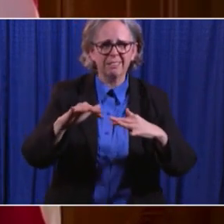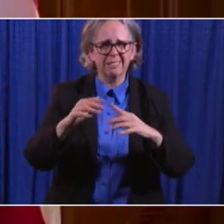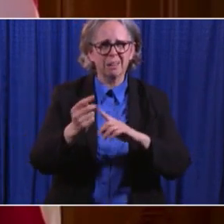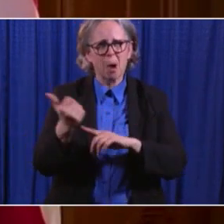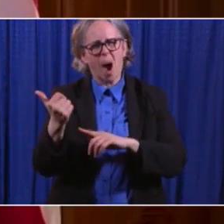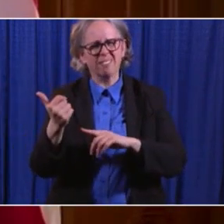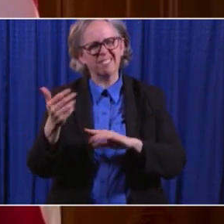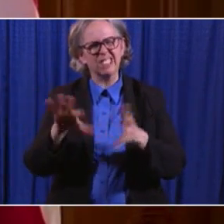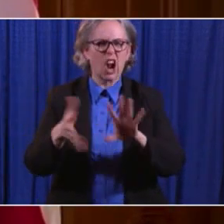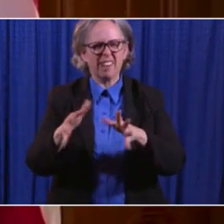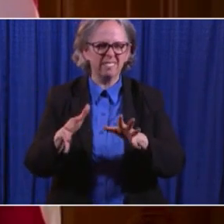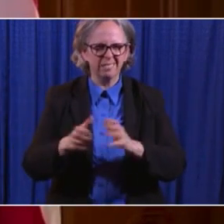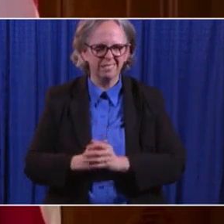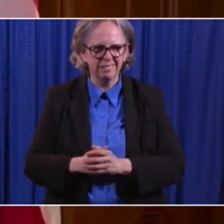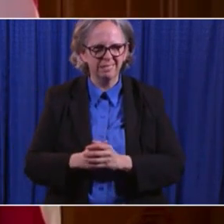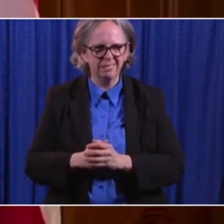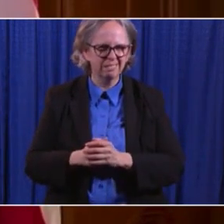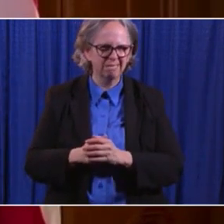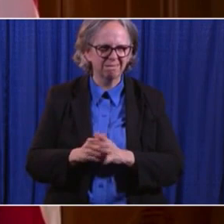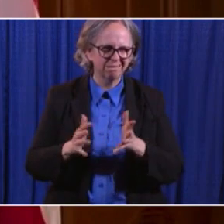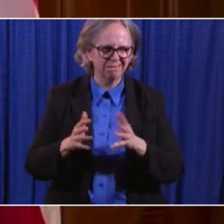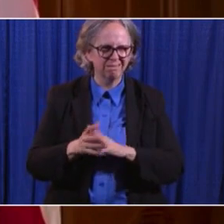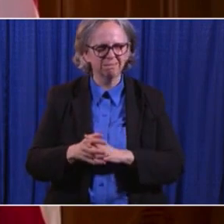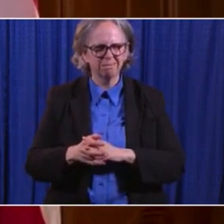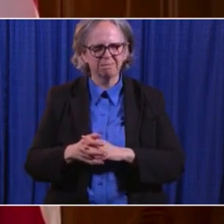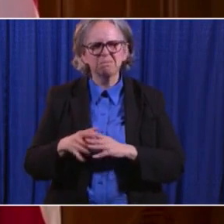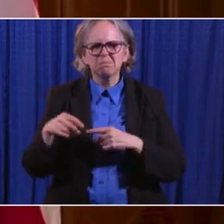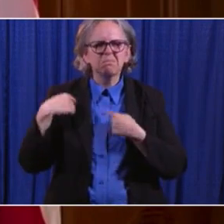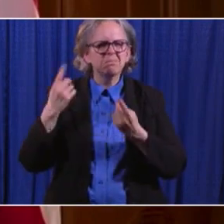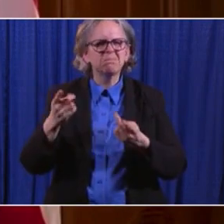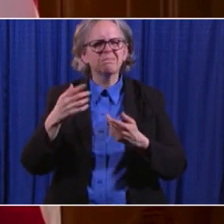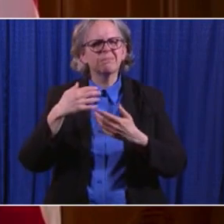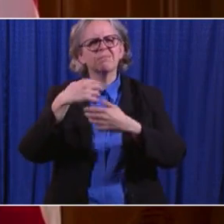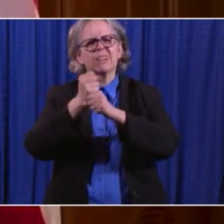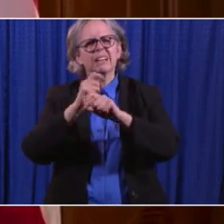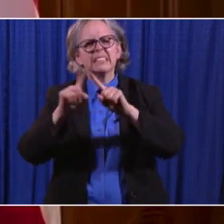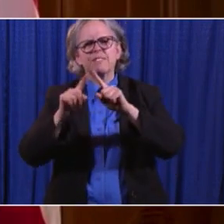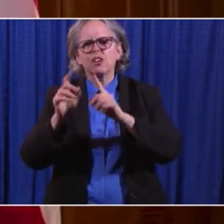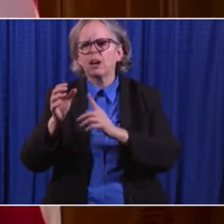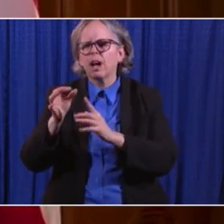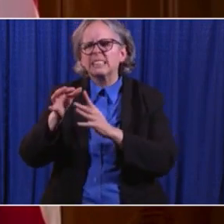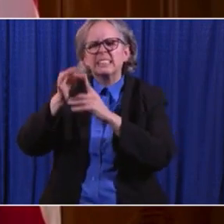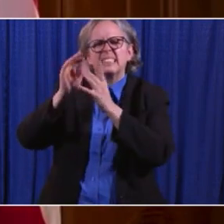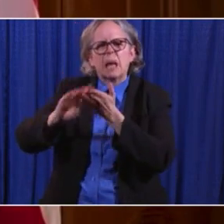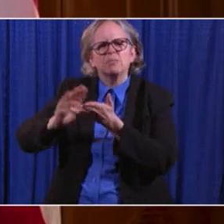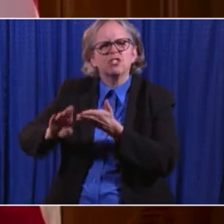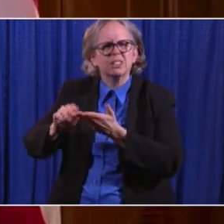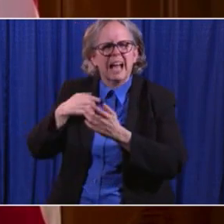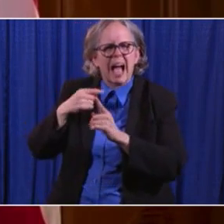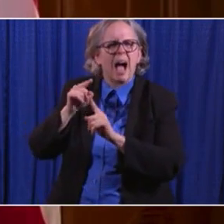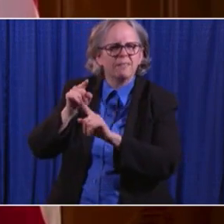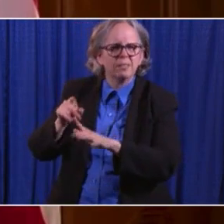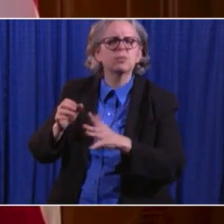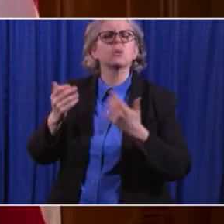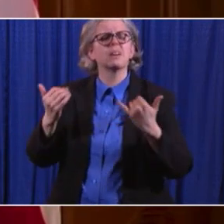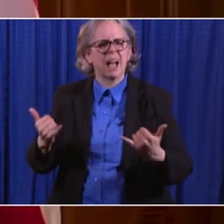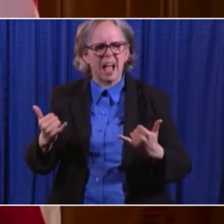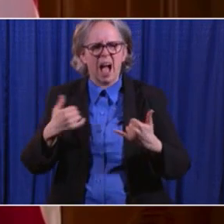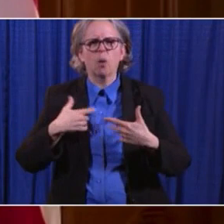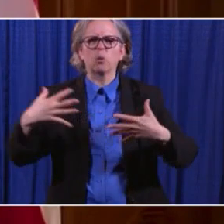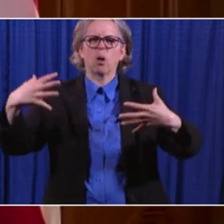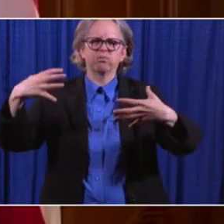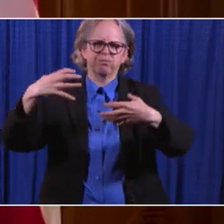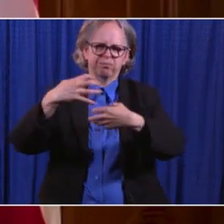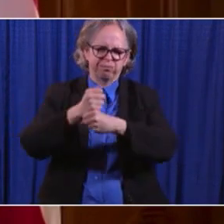the months created a lot of exceptions to it. And so now it's time to move it on and, put